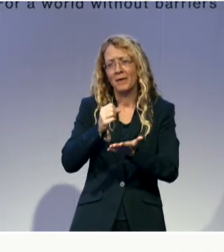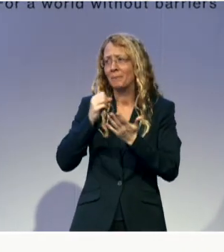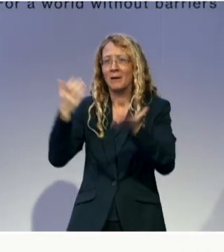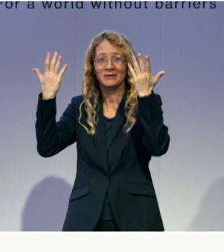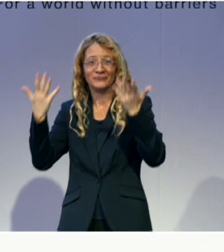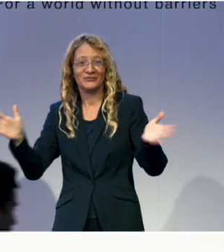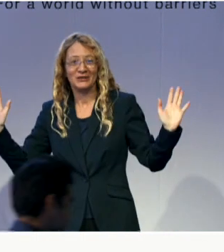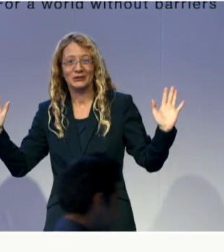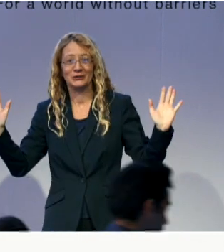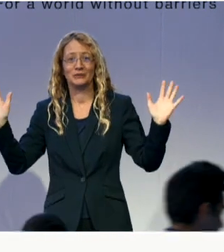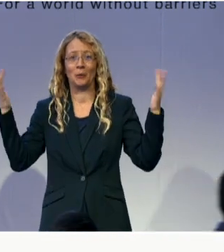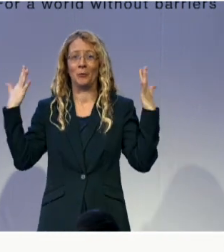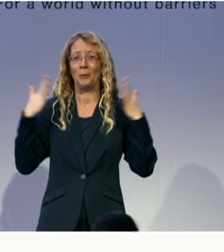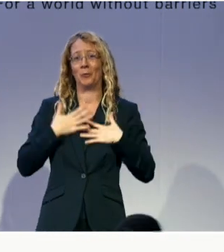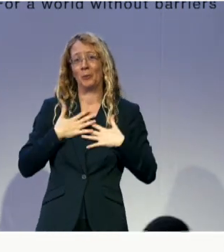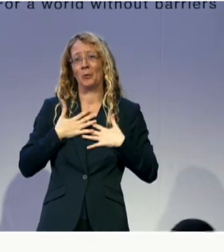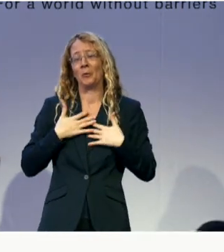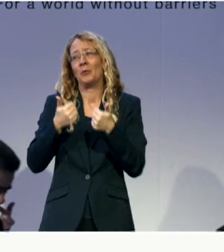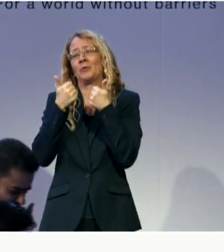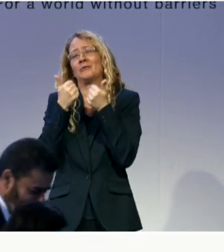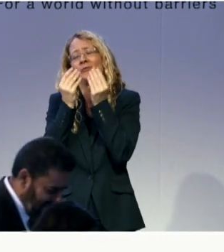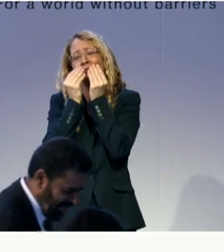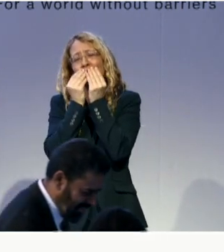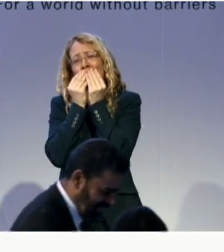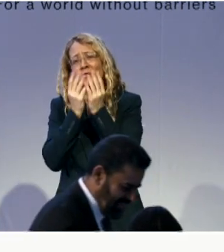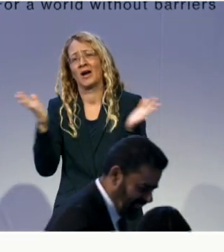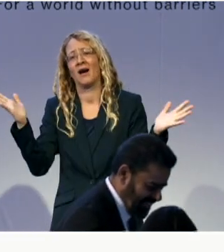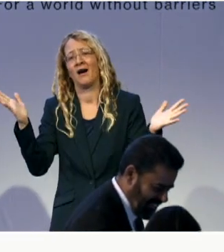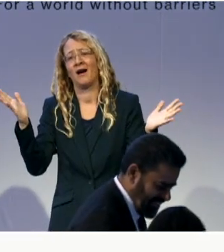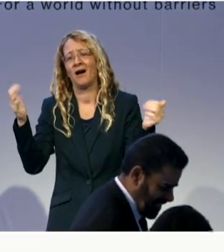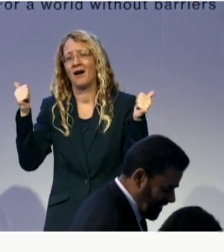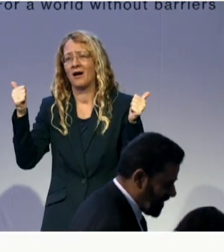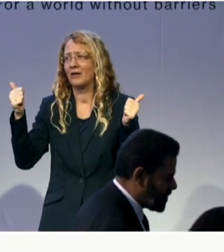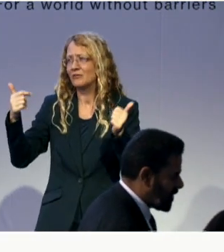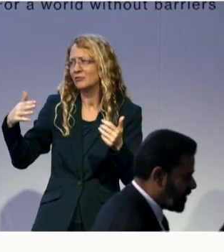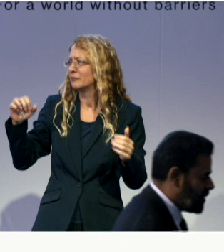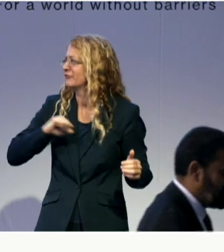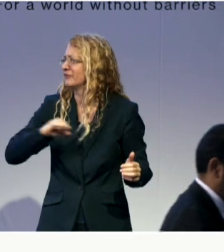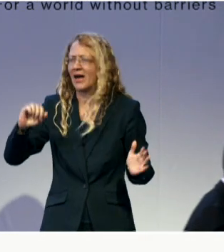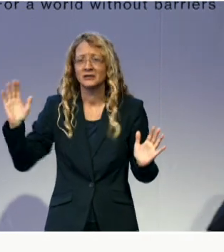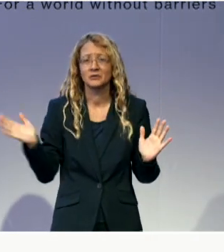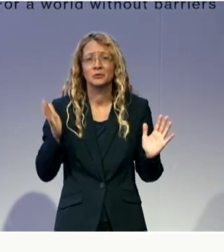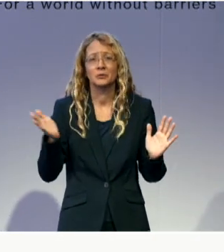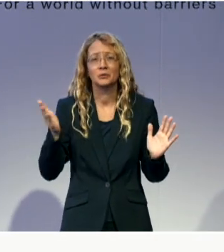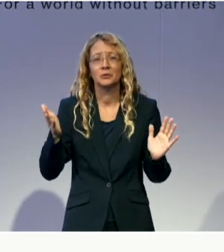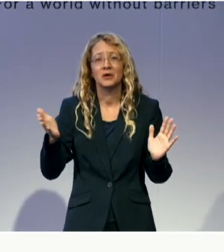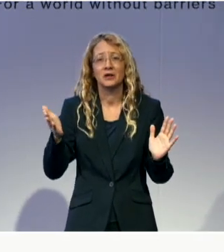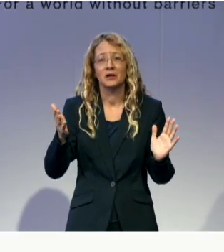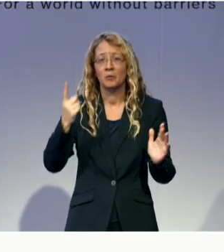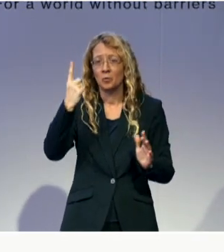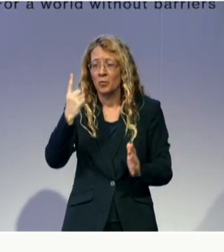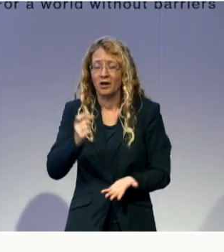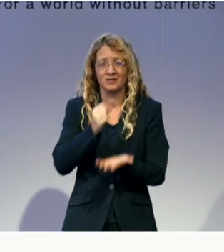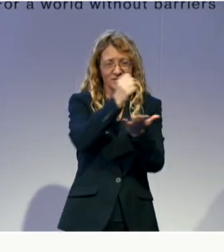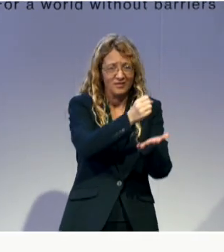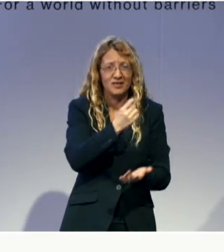absolute professional flow. So a huge thank you to every single awardee and for all the